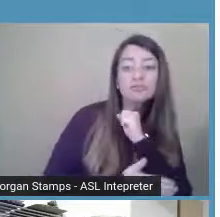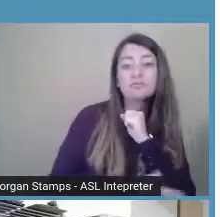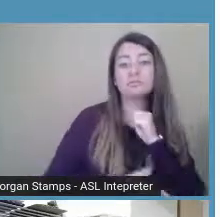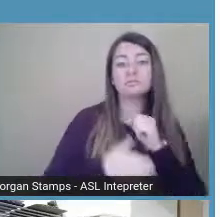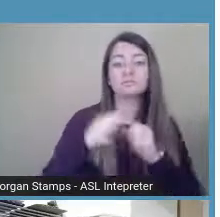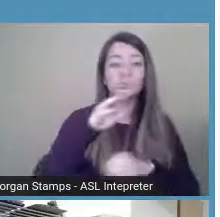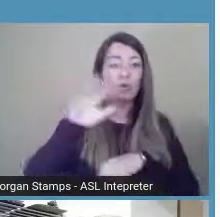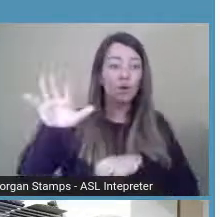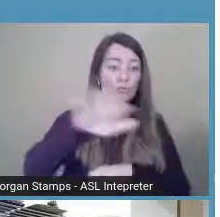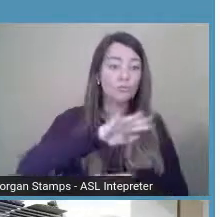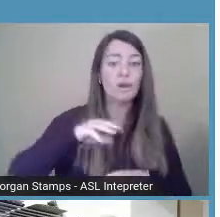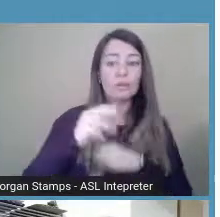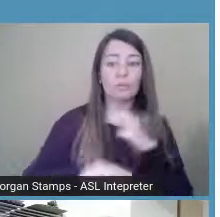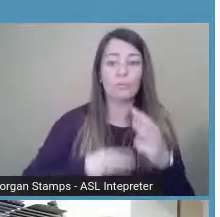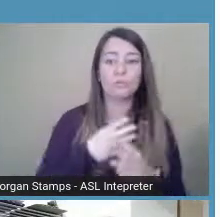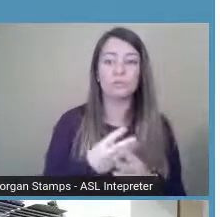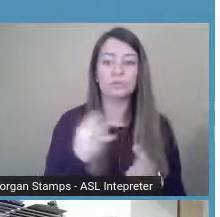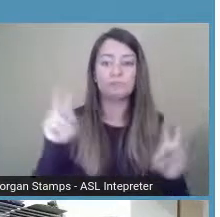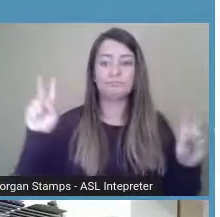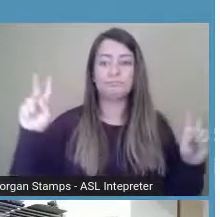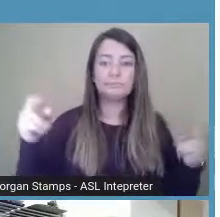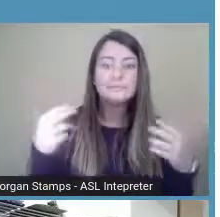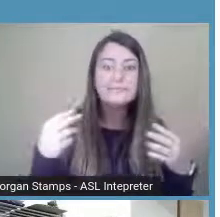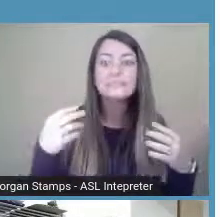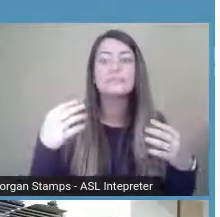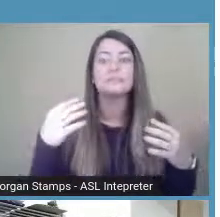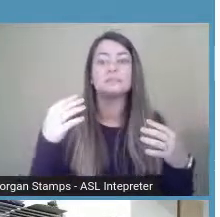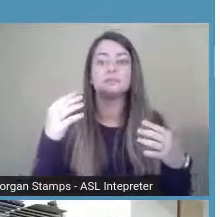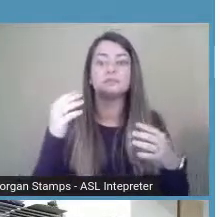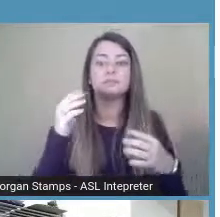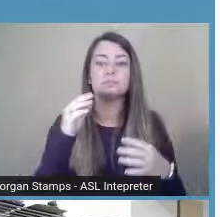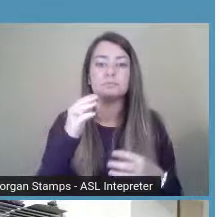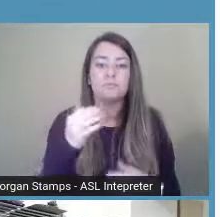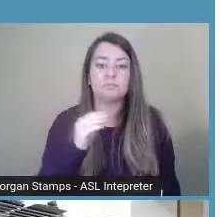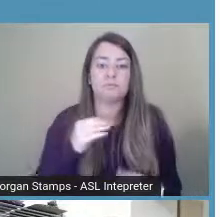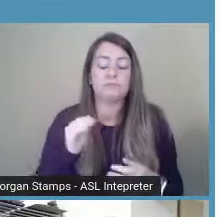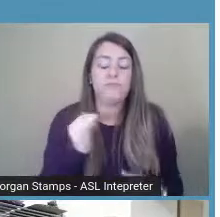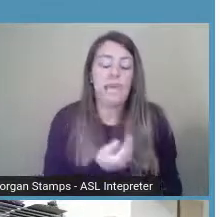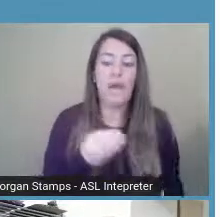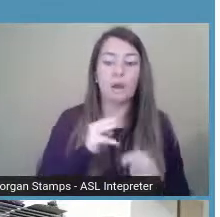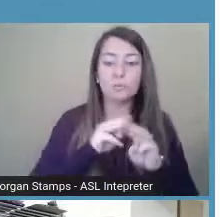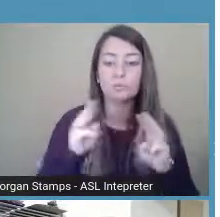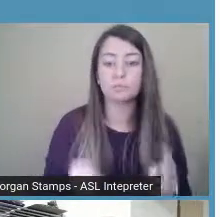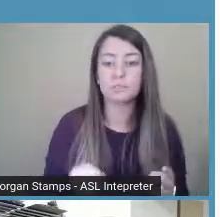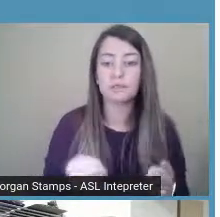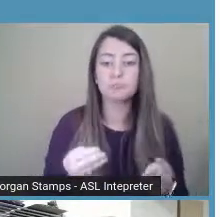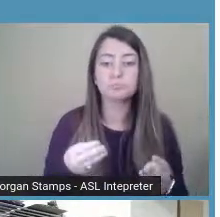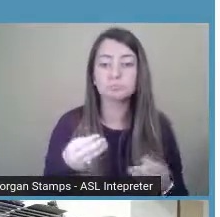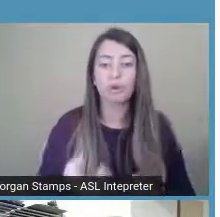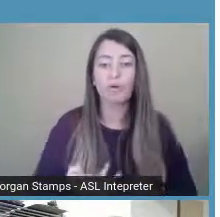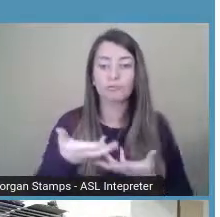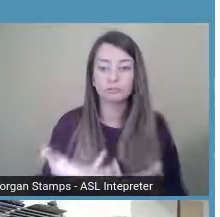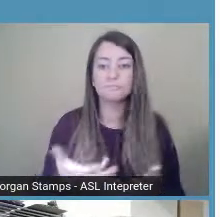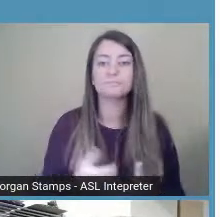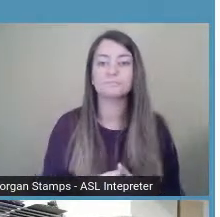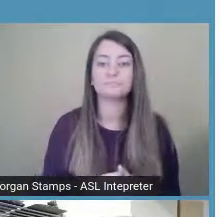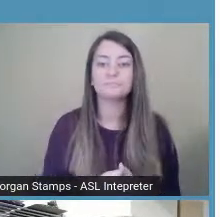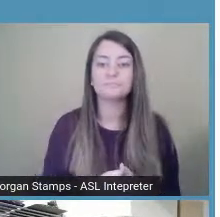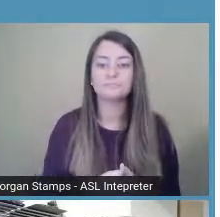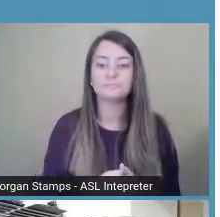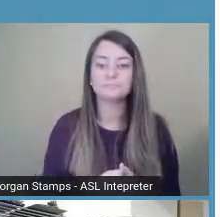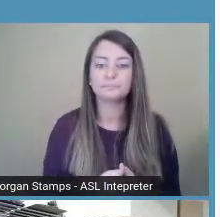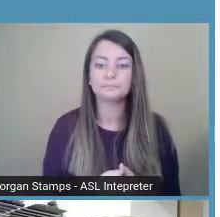live broadcast. The recordings are accessed regularly, making for longer-lasting educational resources for